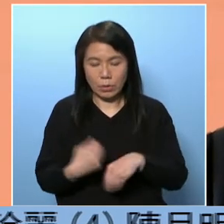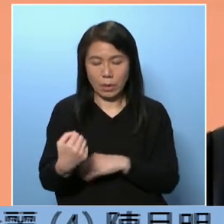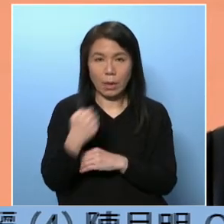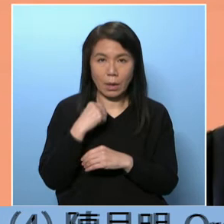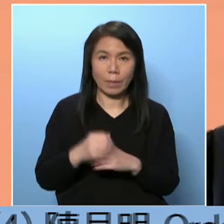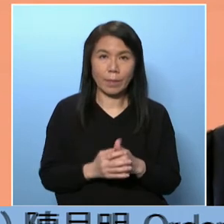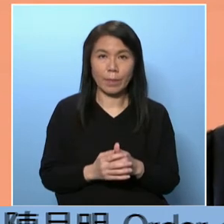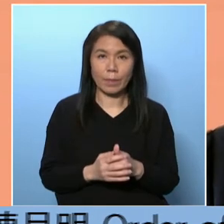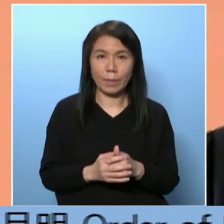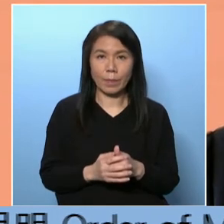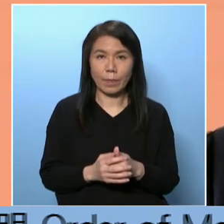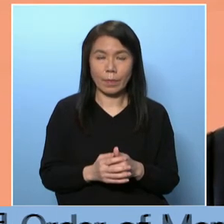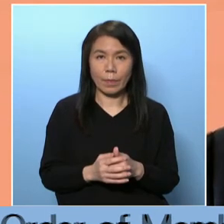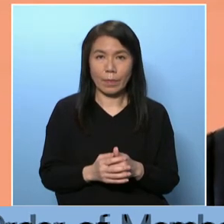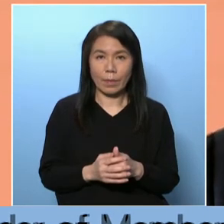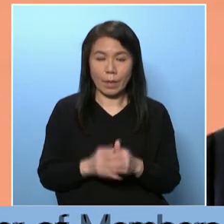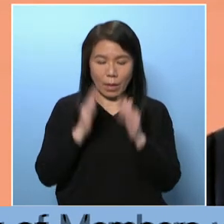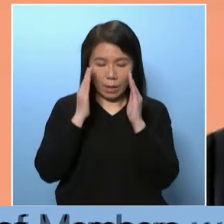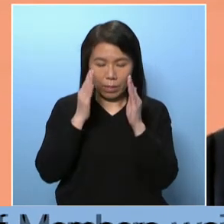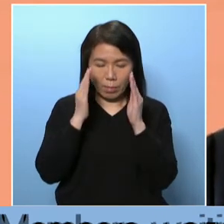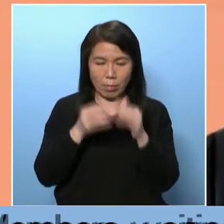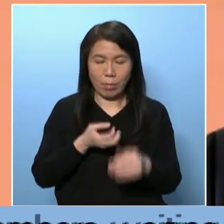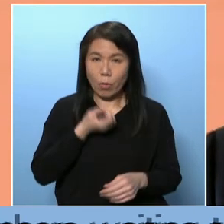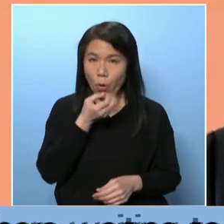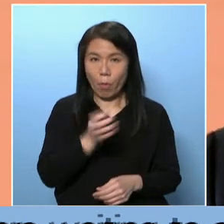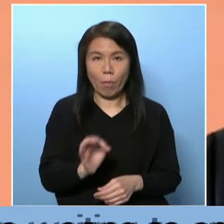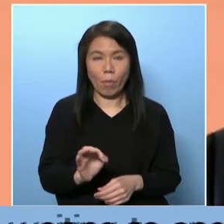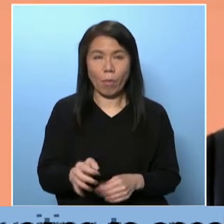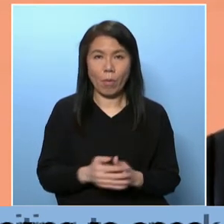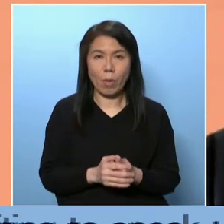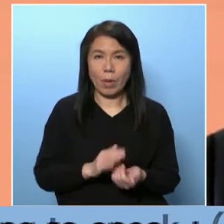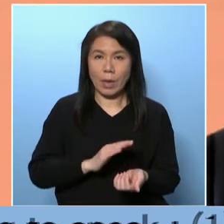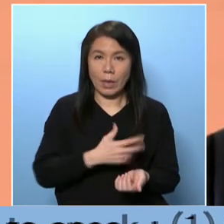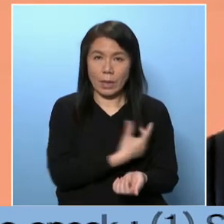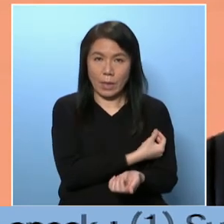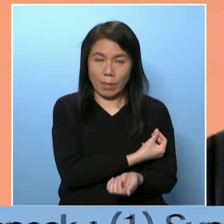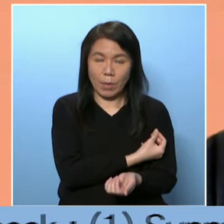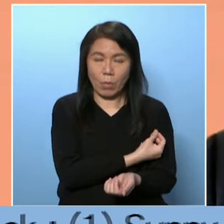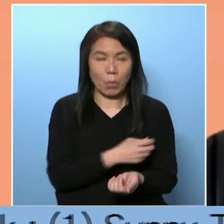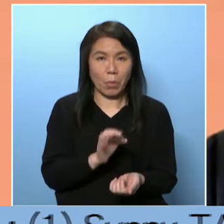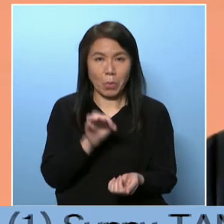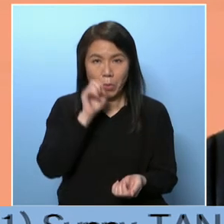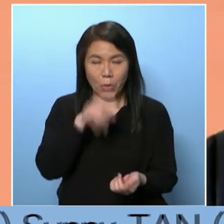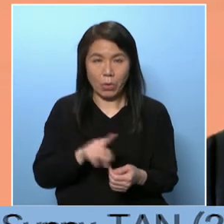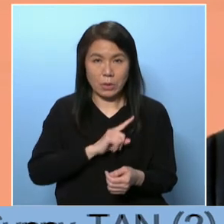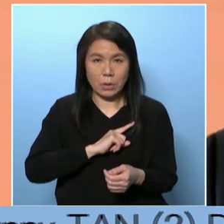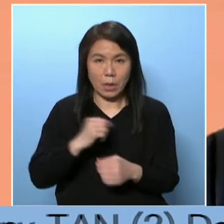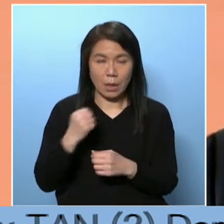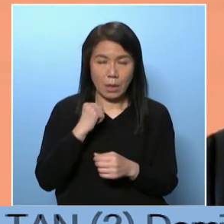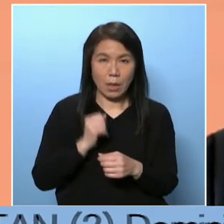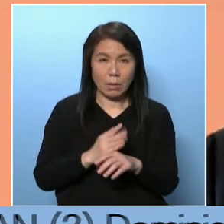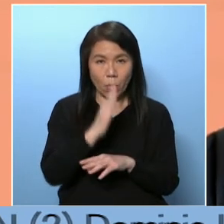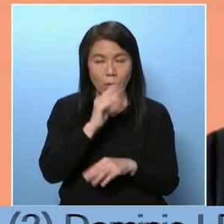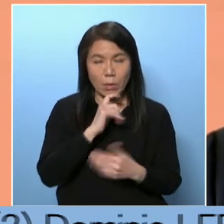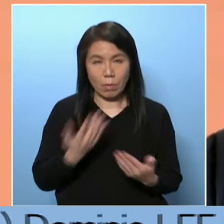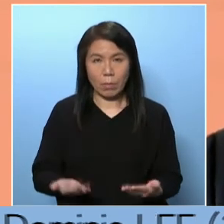tracking, and also treatment facilities. We are already overloaded. But then he didn't refer